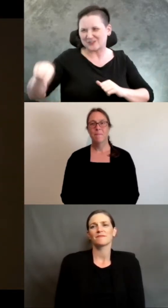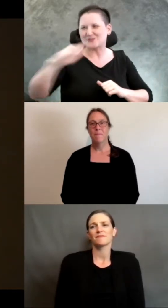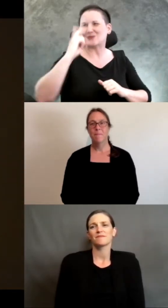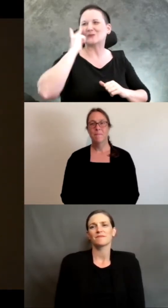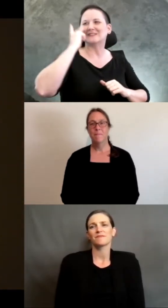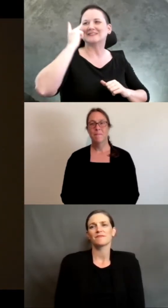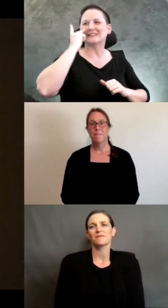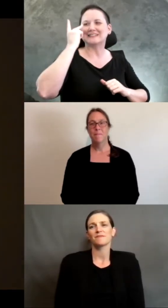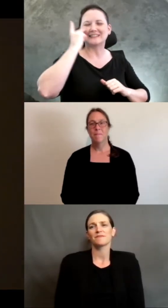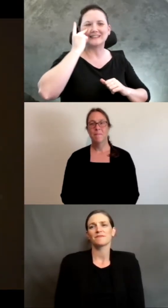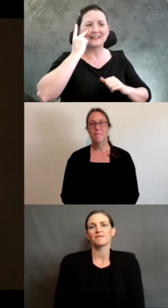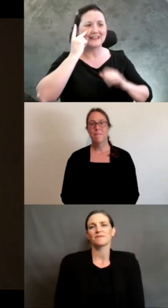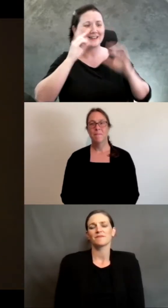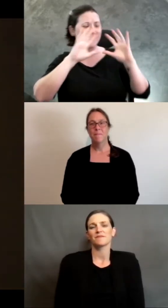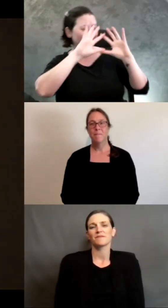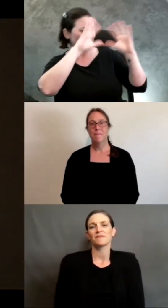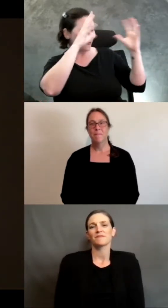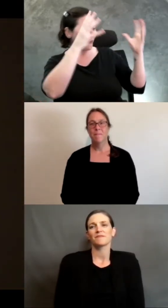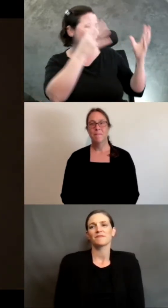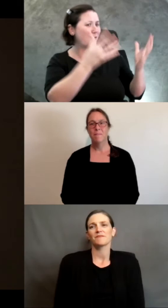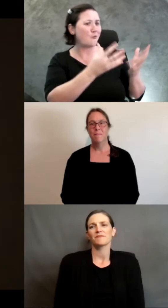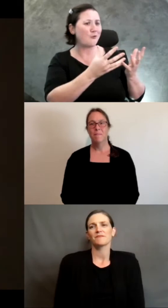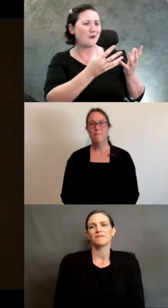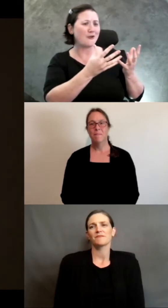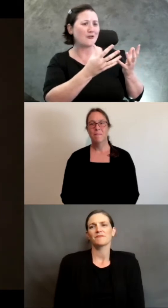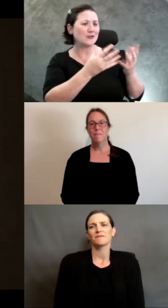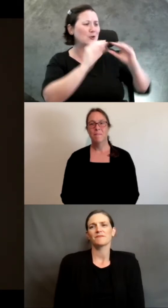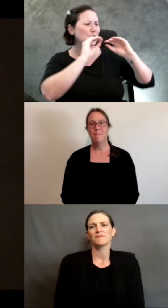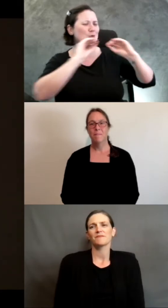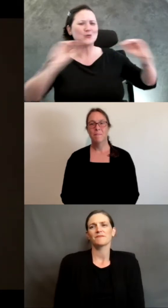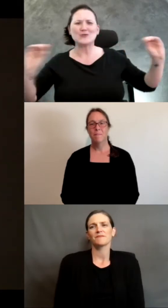see a world of no